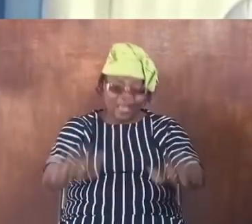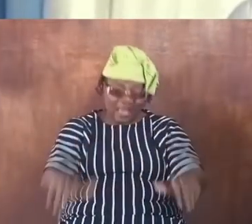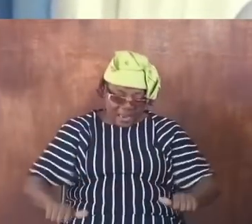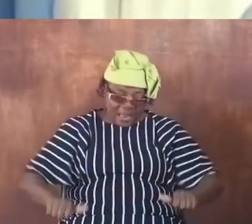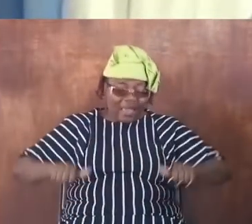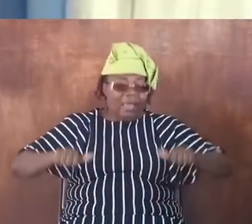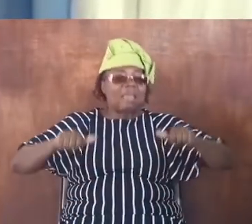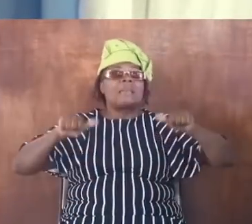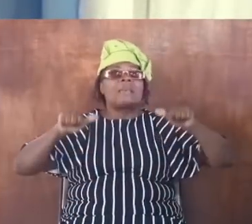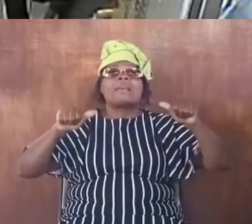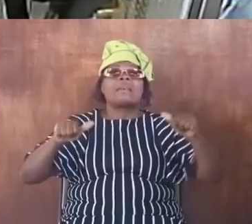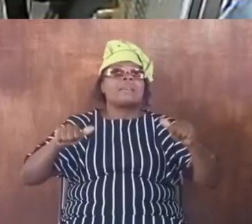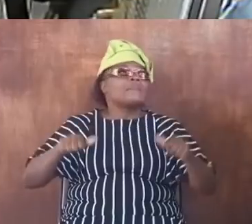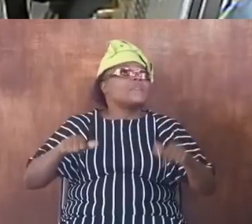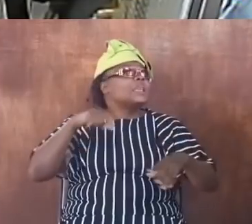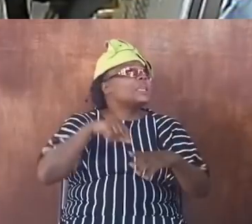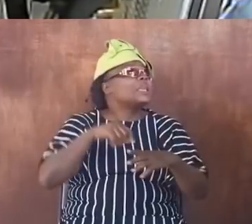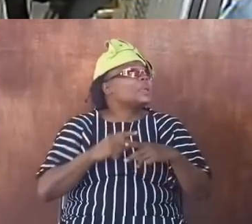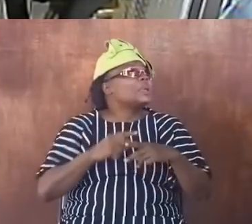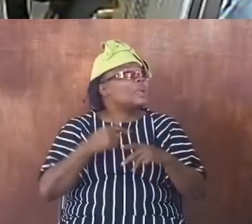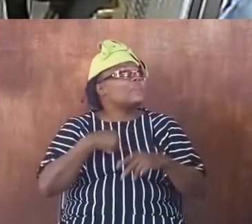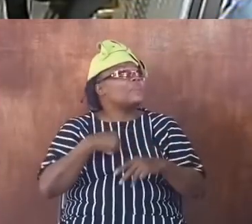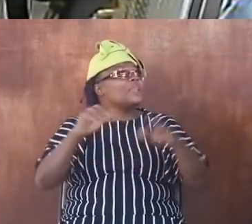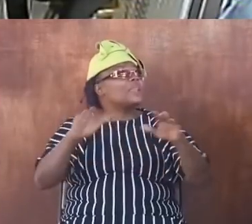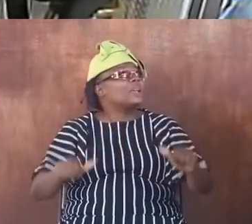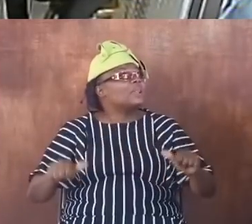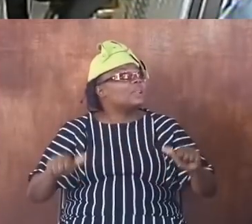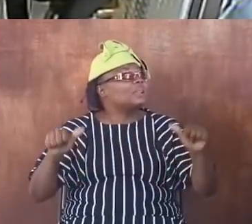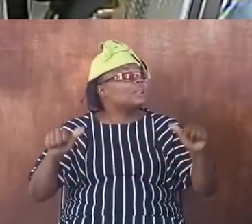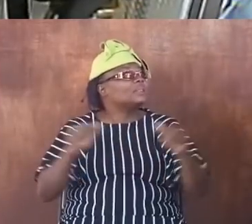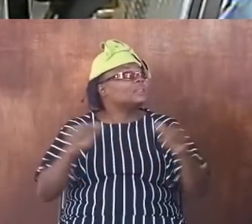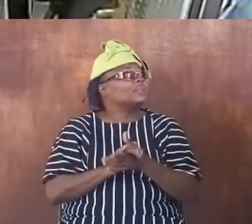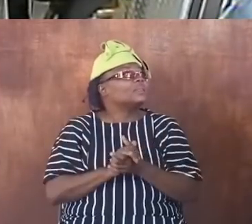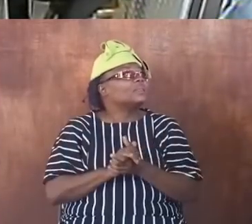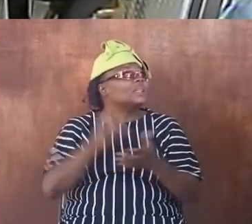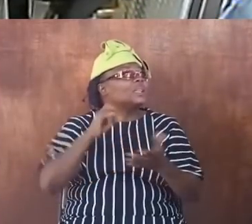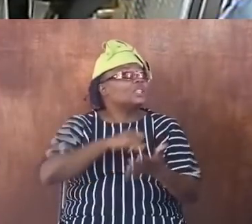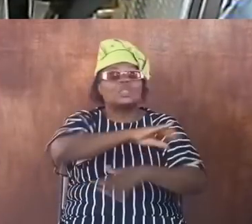me alive. Keeping me alive.